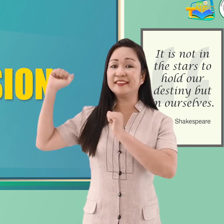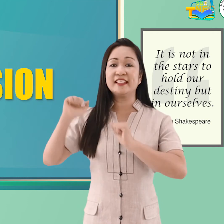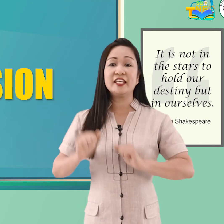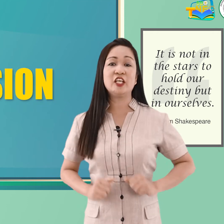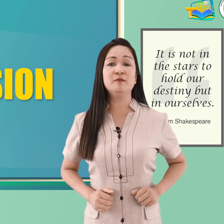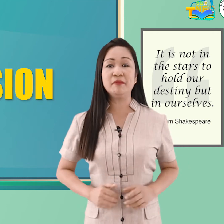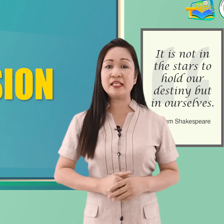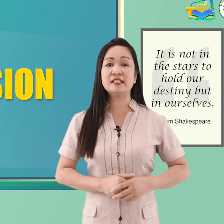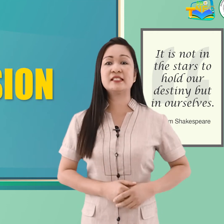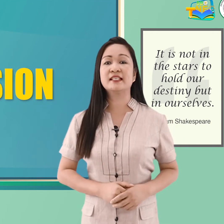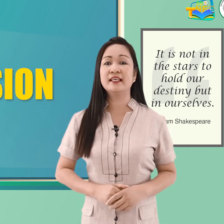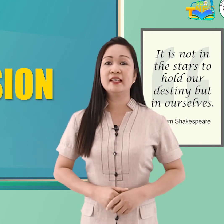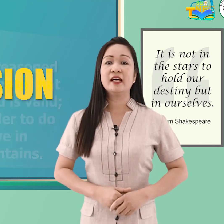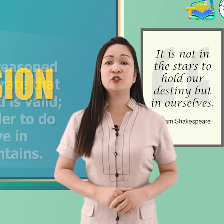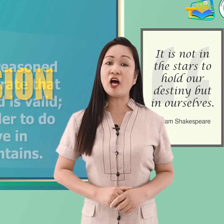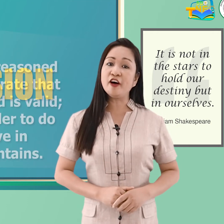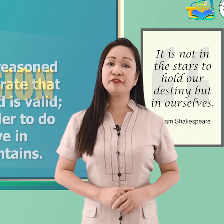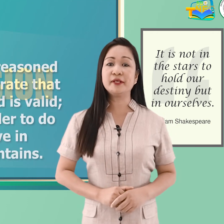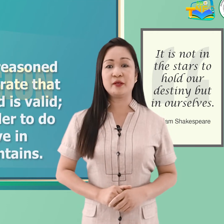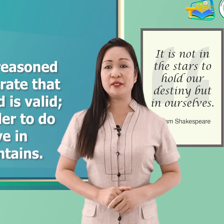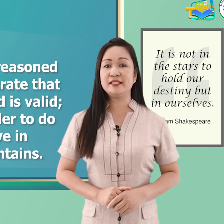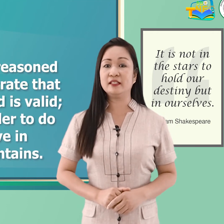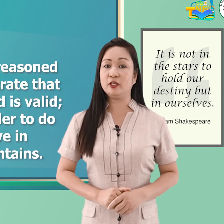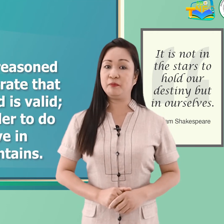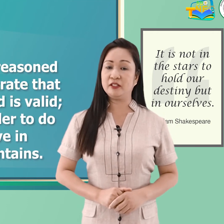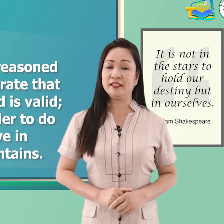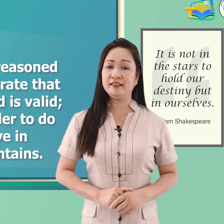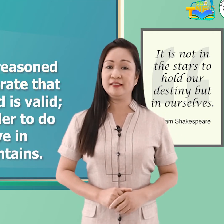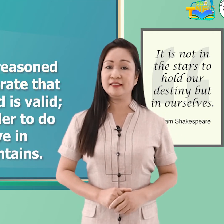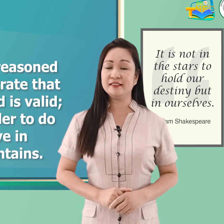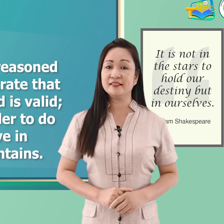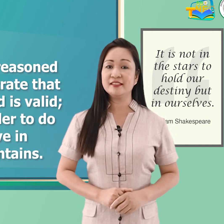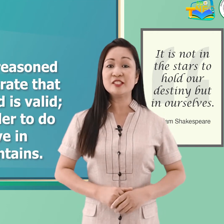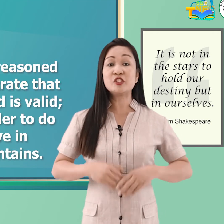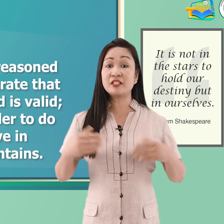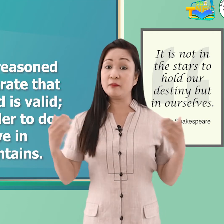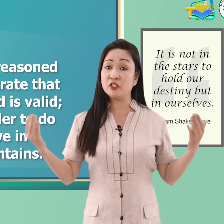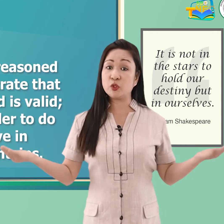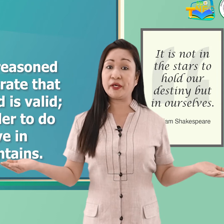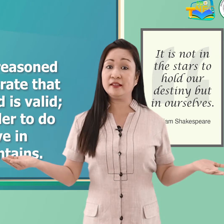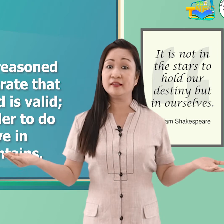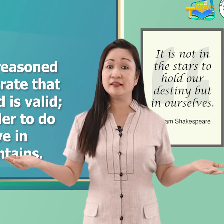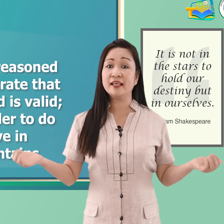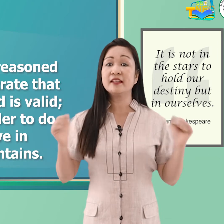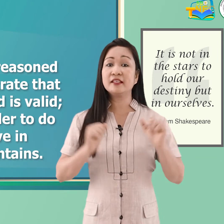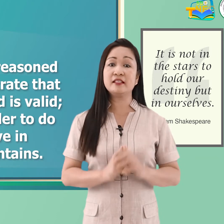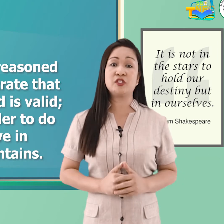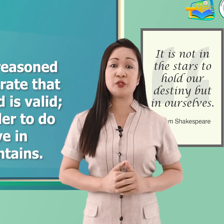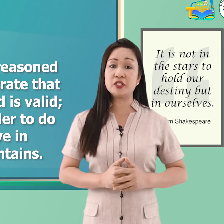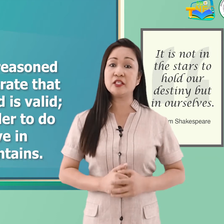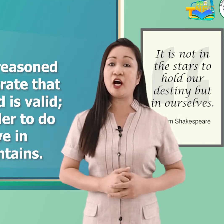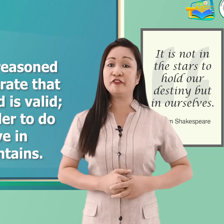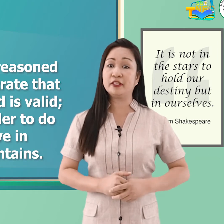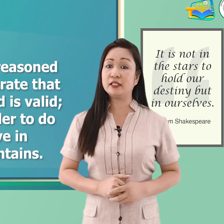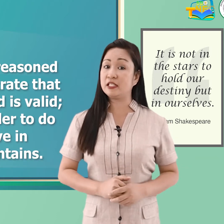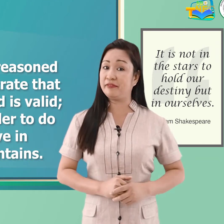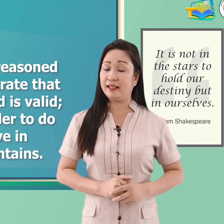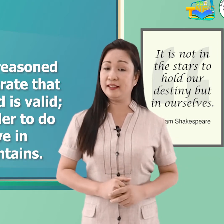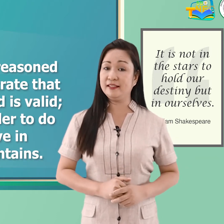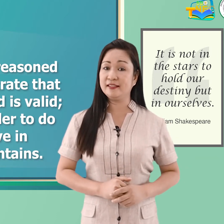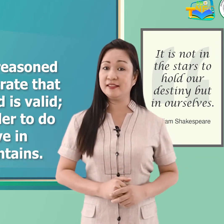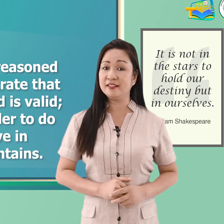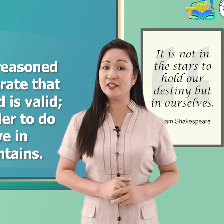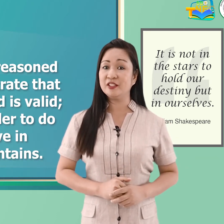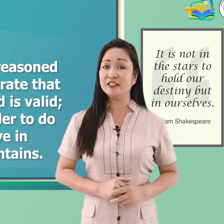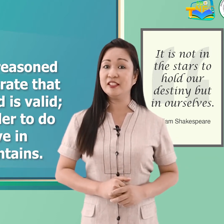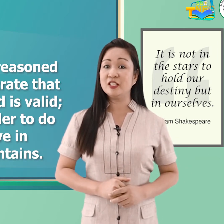Persuasion. It means to offer a reasoned opinion, to demonstrate that the assertion offered is